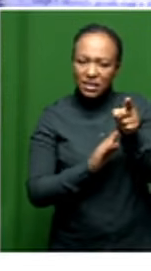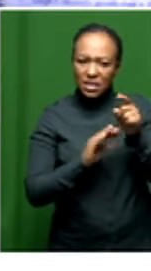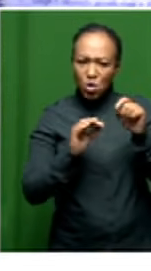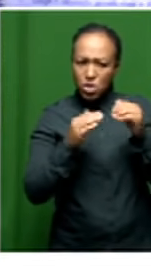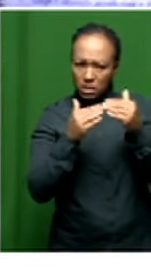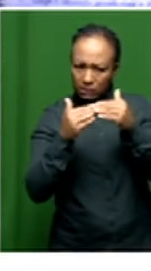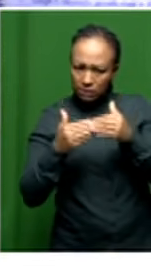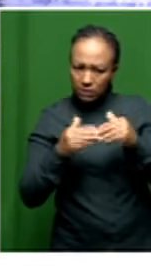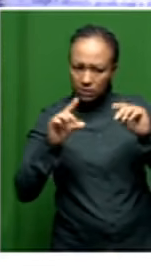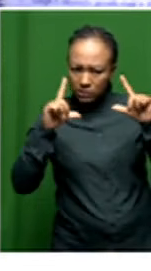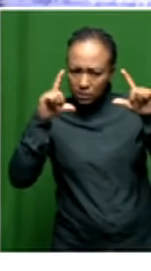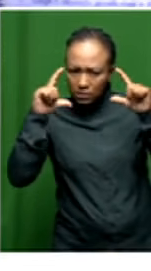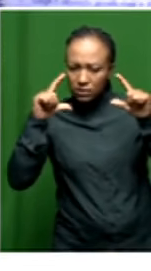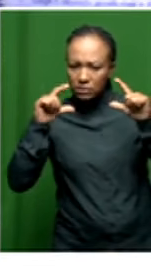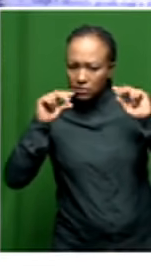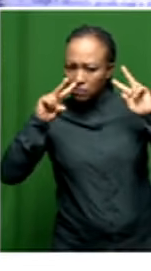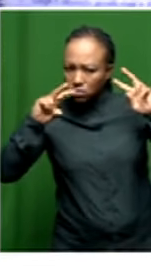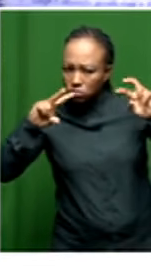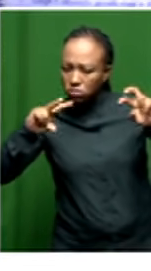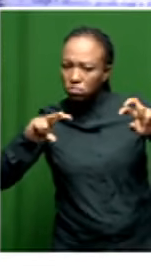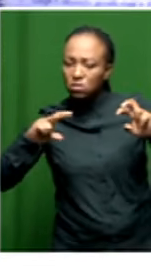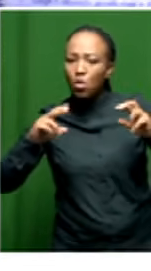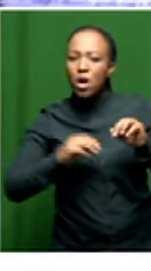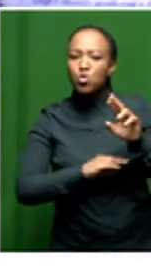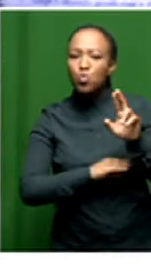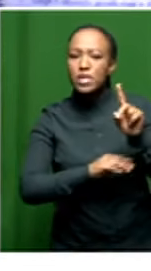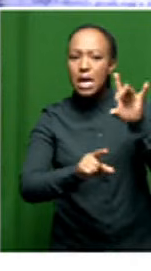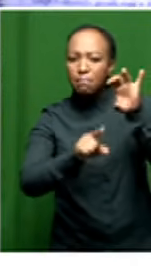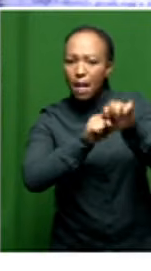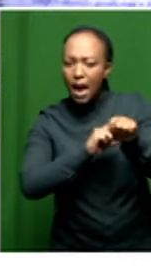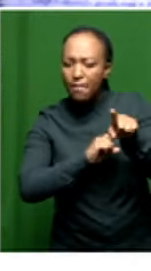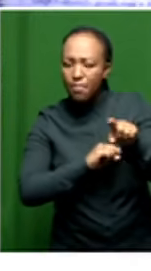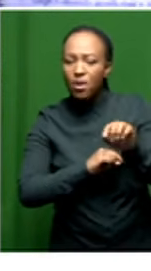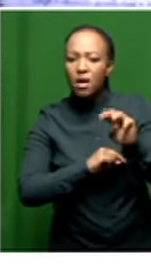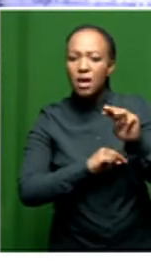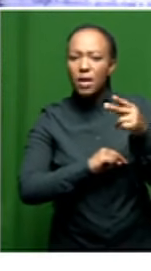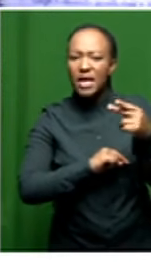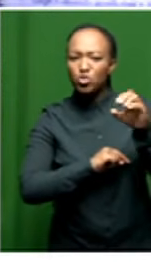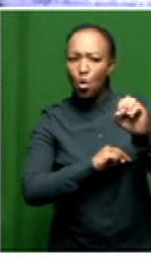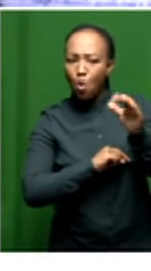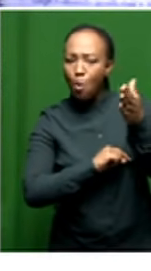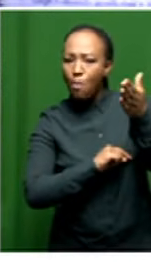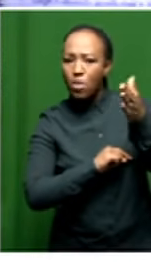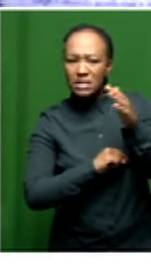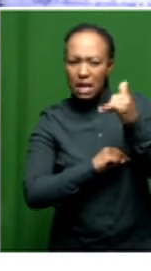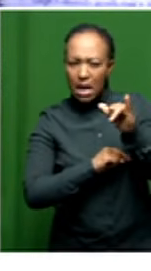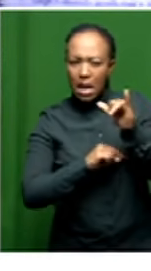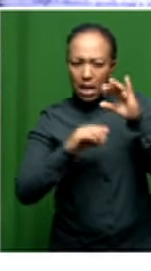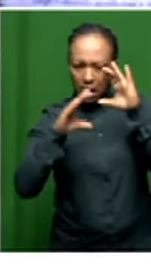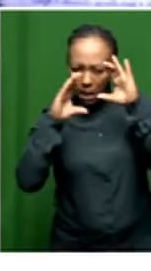to be quite prevalent in the UK. But the World Health Organization is keeping an eye on this and following up very